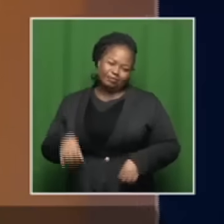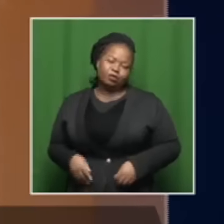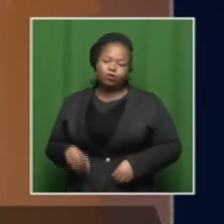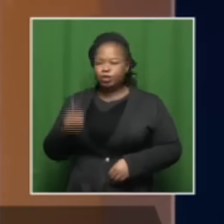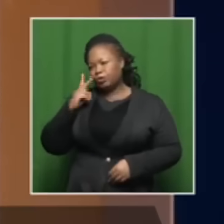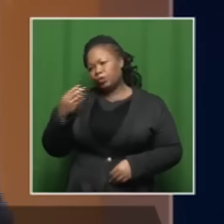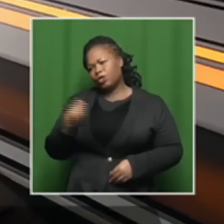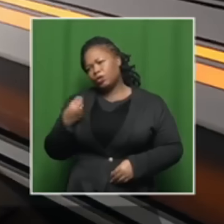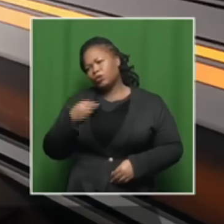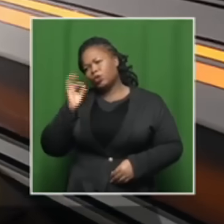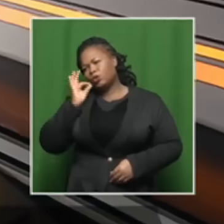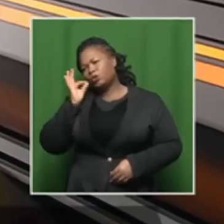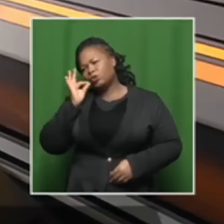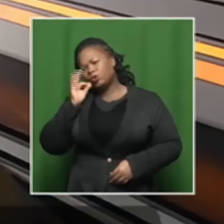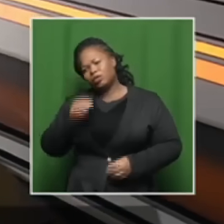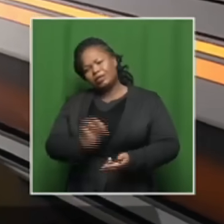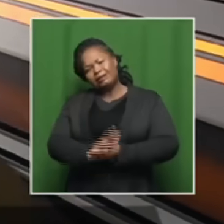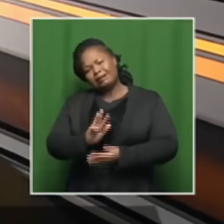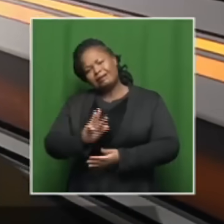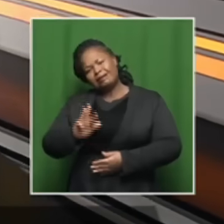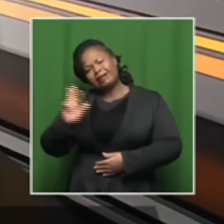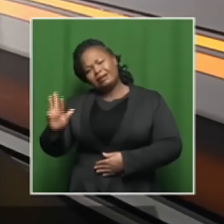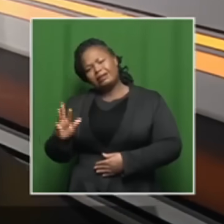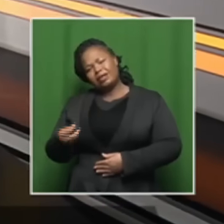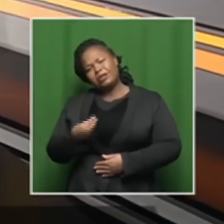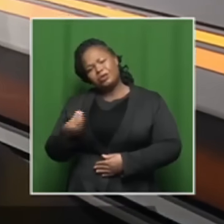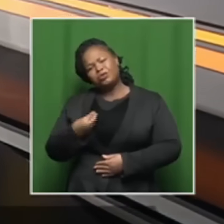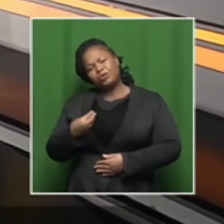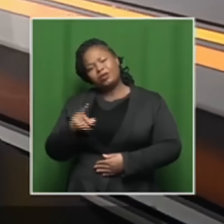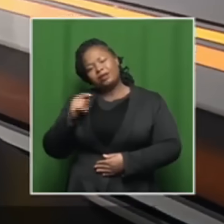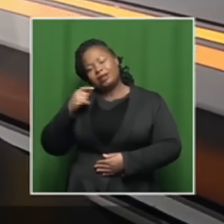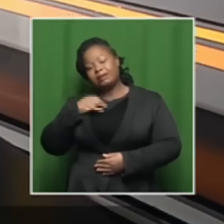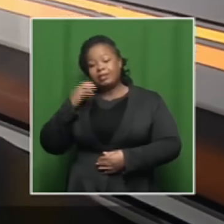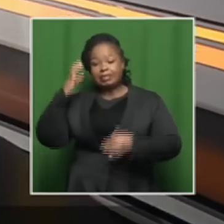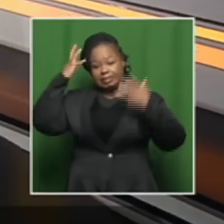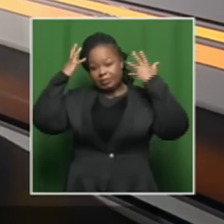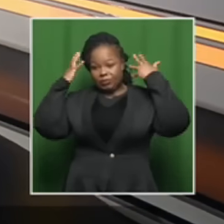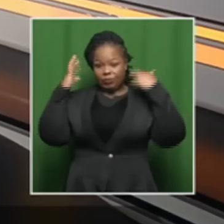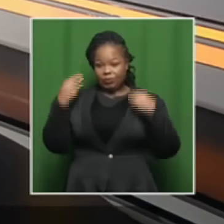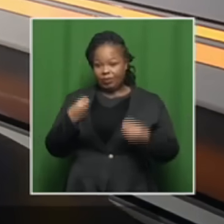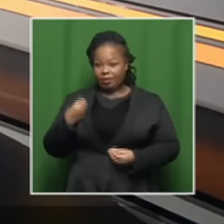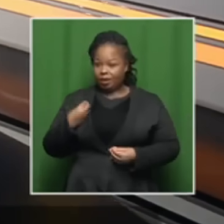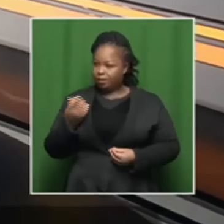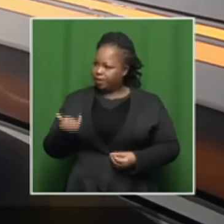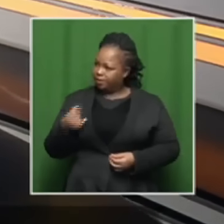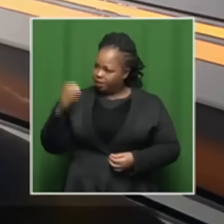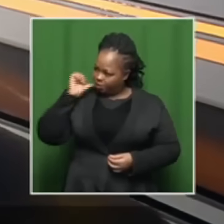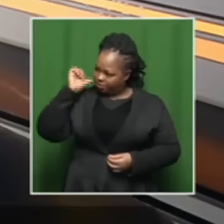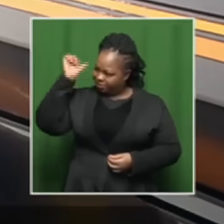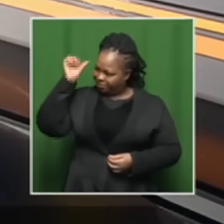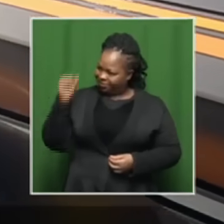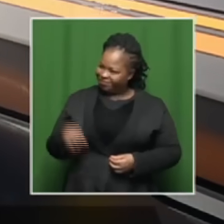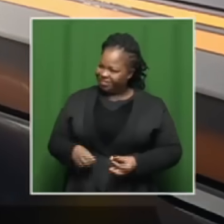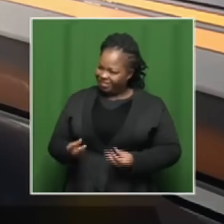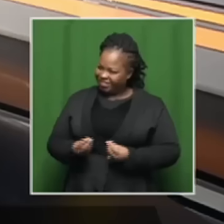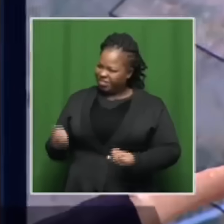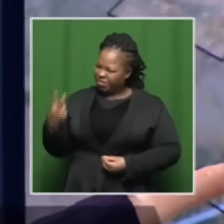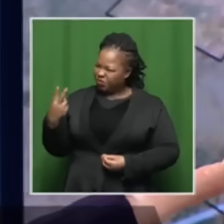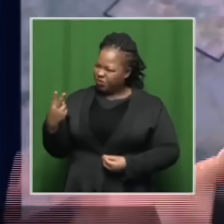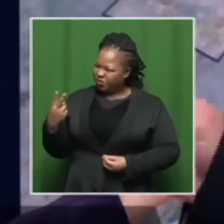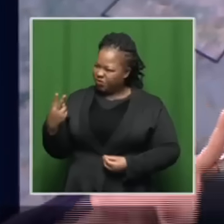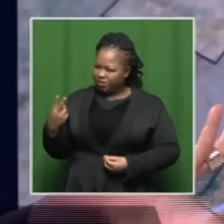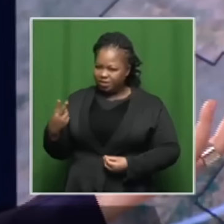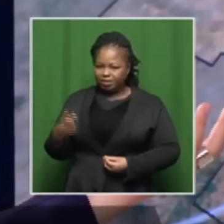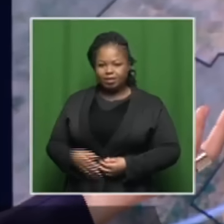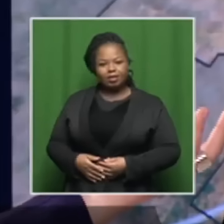little pin-up boy in 1999, that cute little guy with all that hair and young, and here you are, a dad. I mean, you've got two kids. How many kids now? So